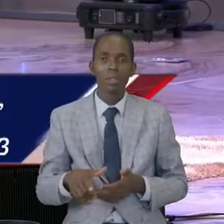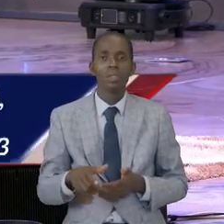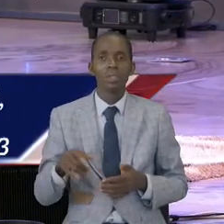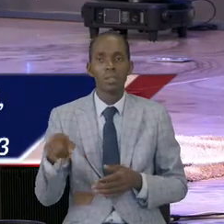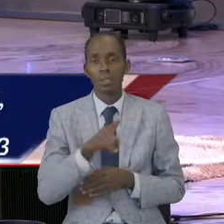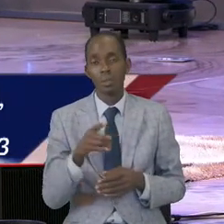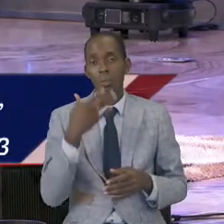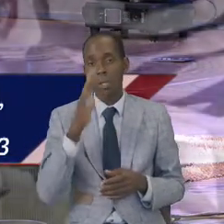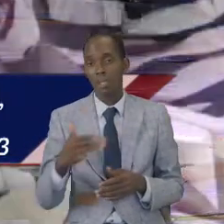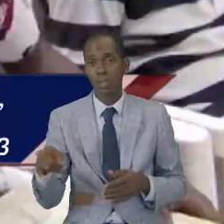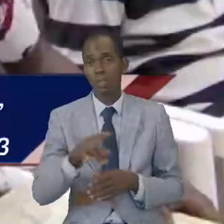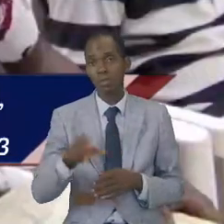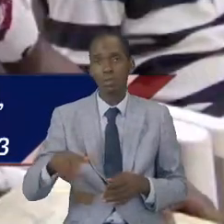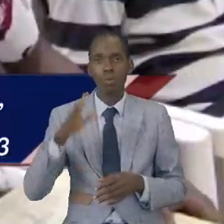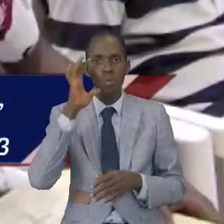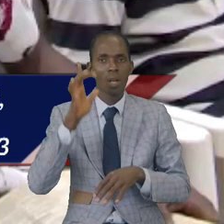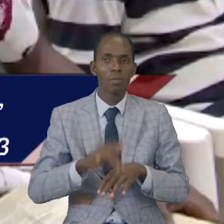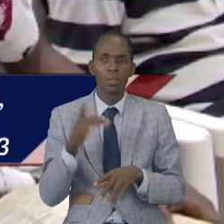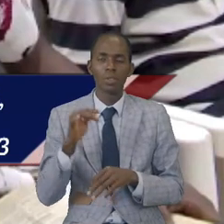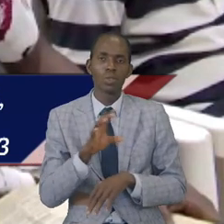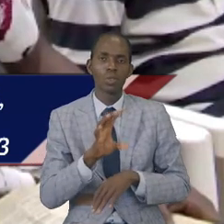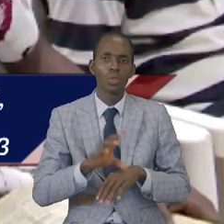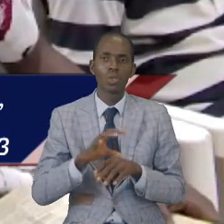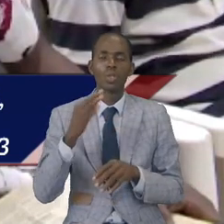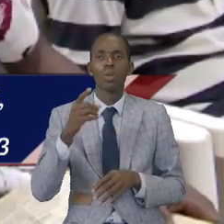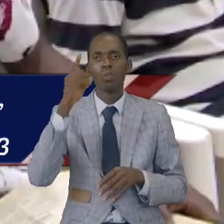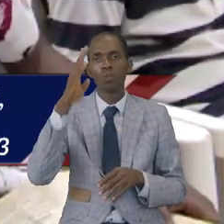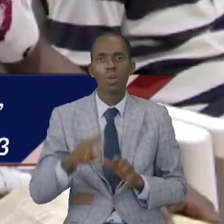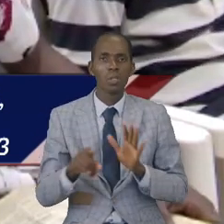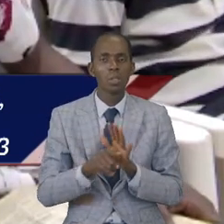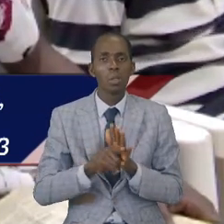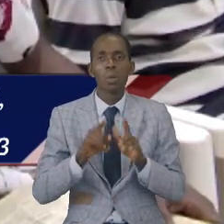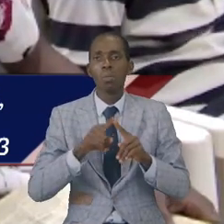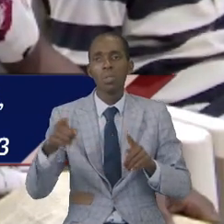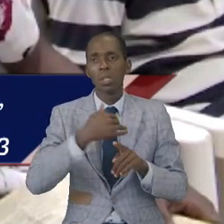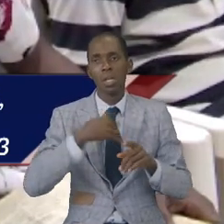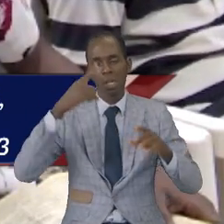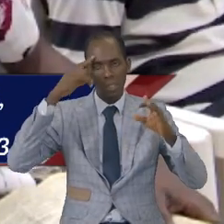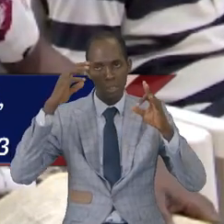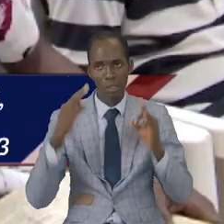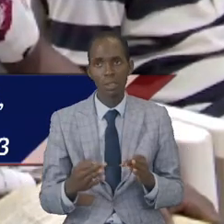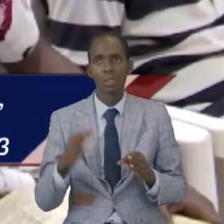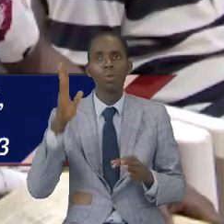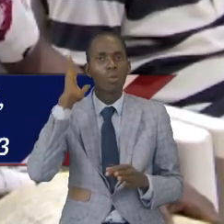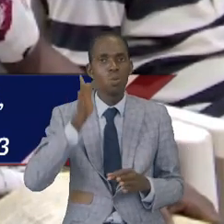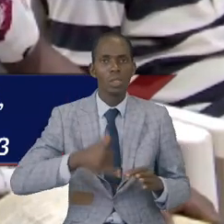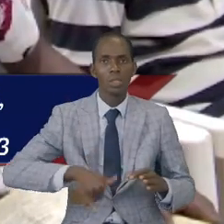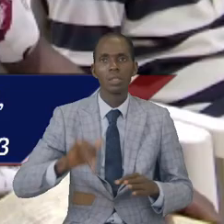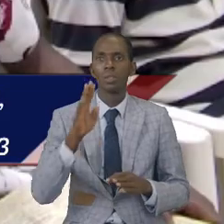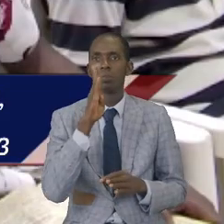church of God negatively. But they have made up their minds, they're going to remain enemies of the